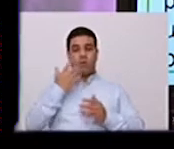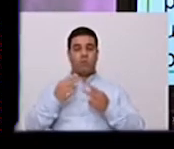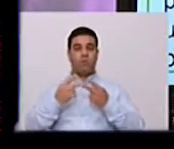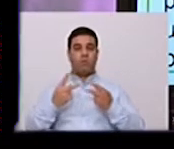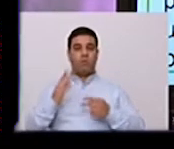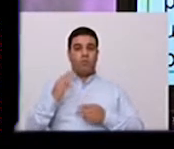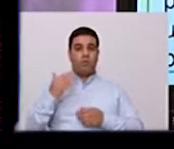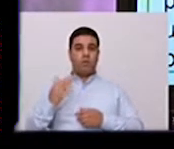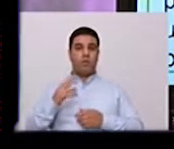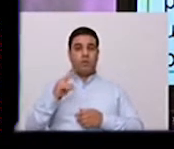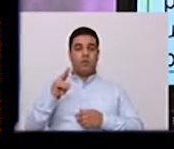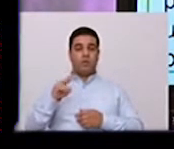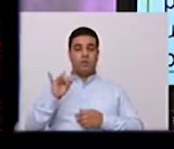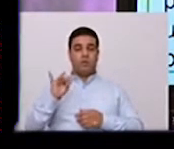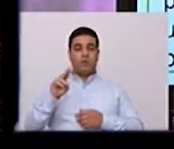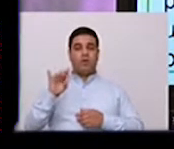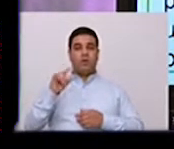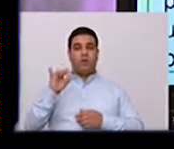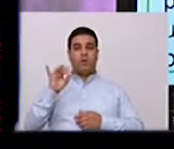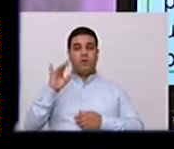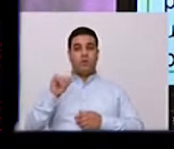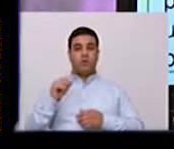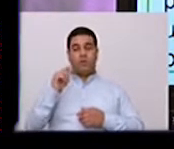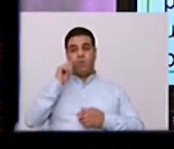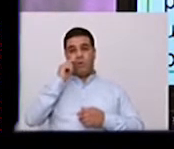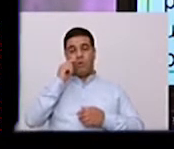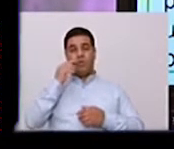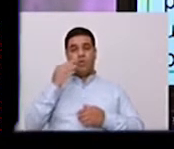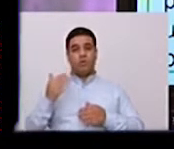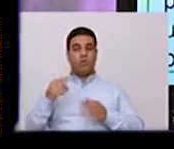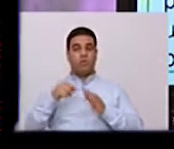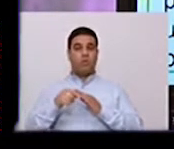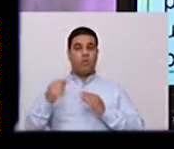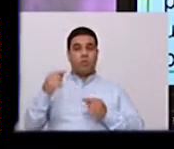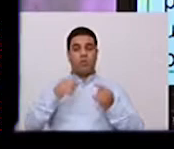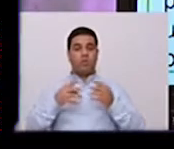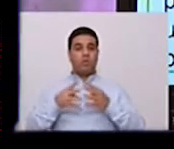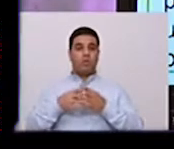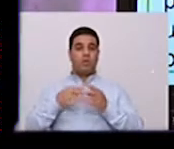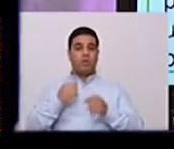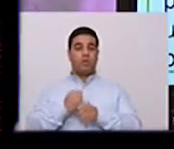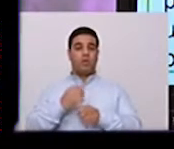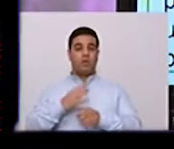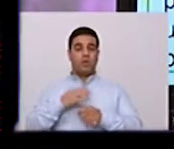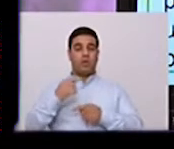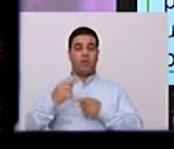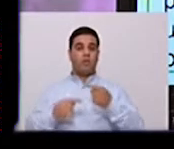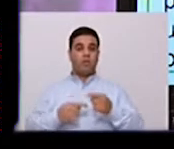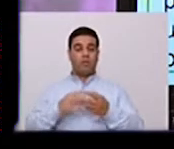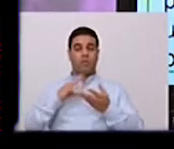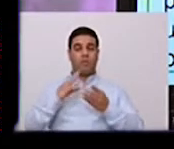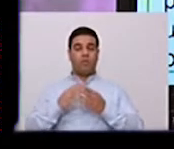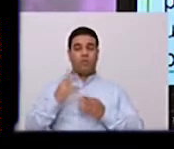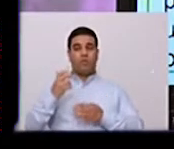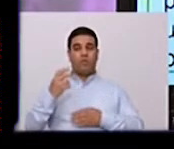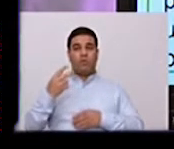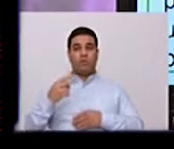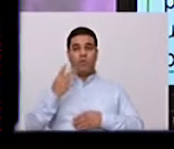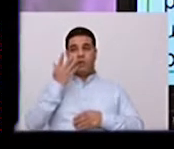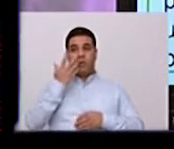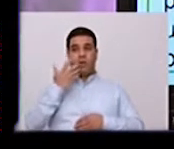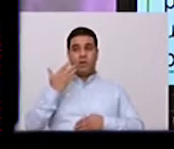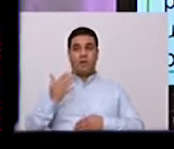chiqaradi. Digitrizigota piyoz boshli o'simliklar o'zaro chaqishtirilganda avlodda jami 320 ta